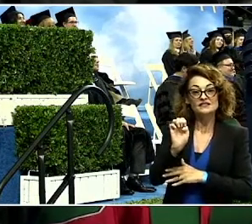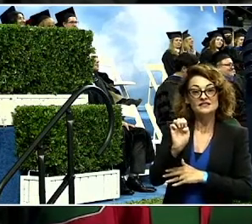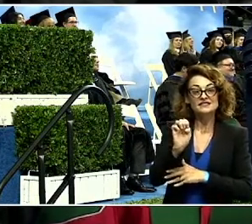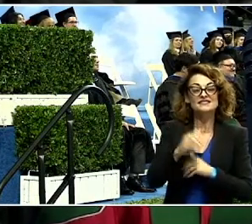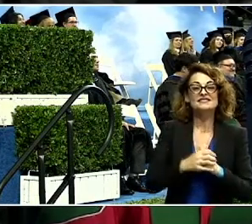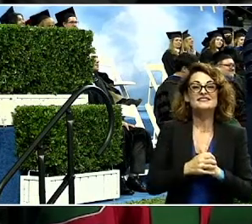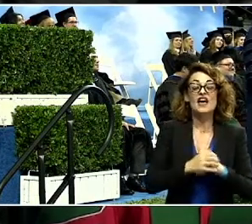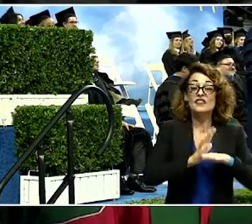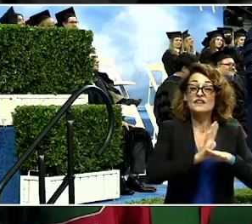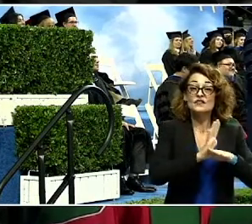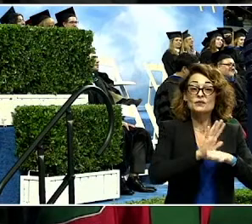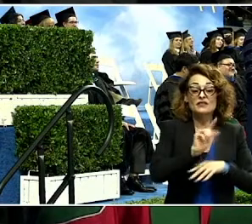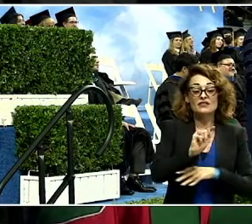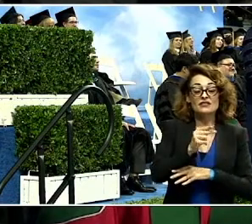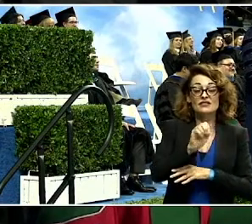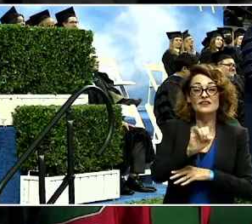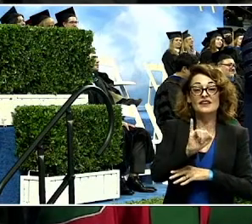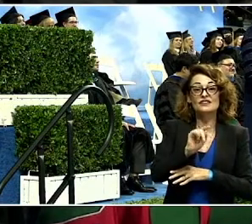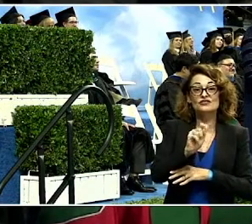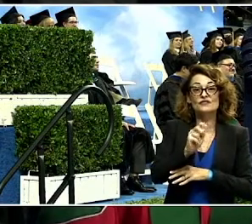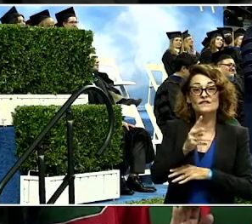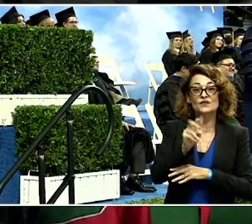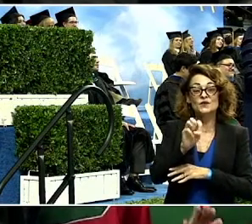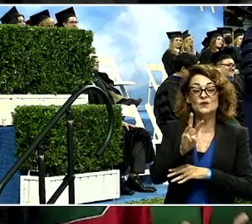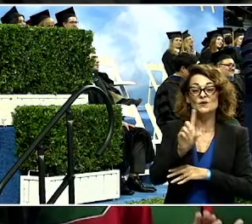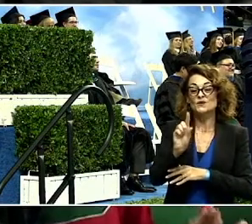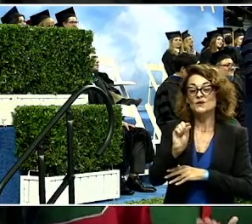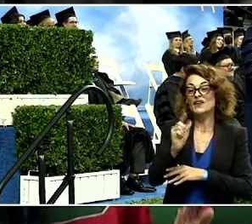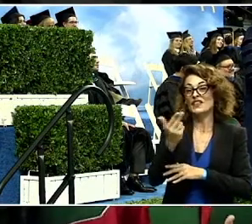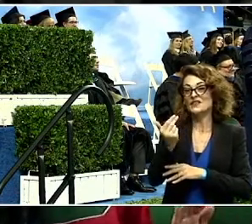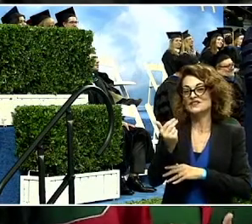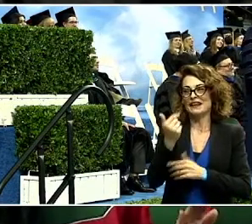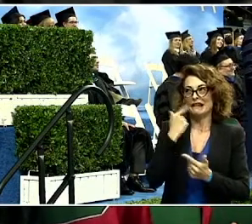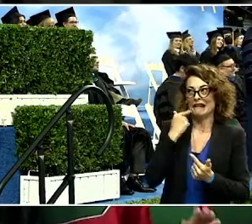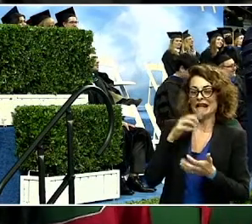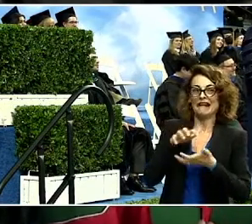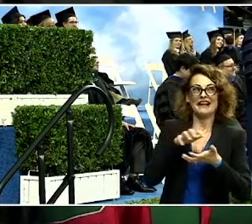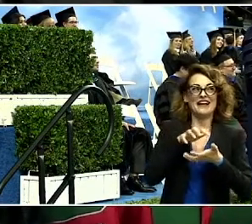and the film The Interview in 2013.